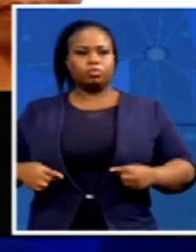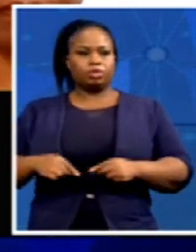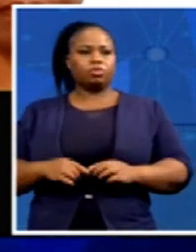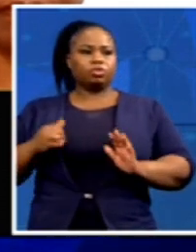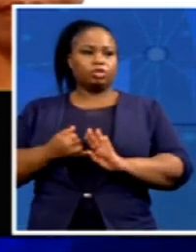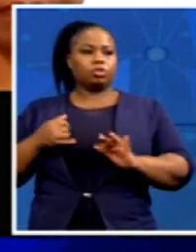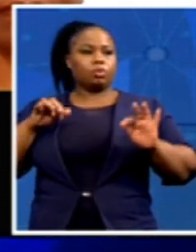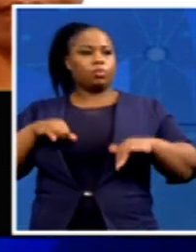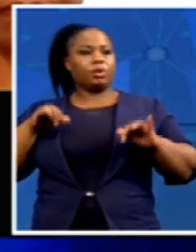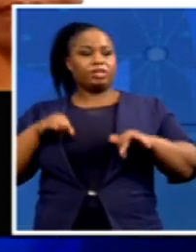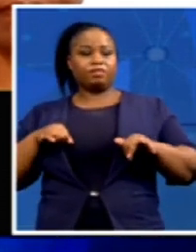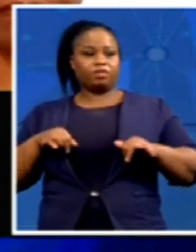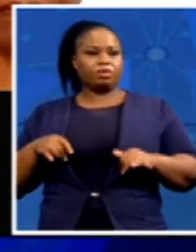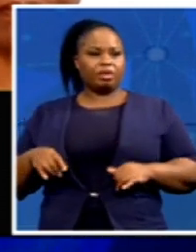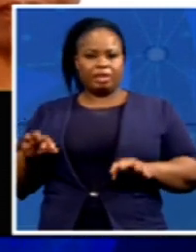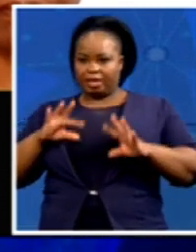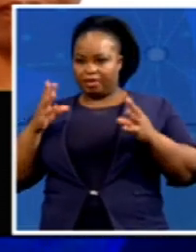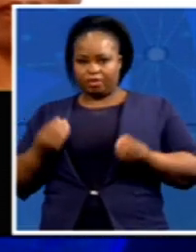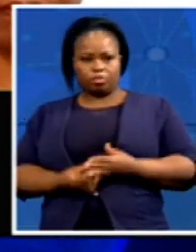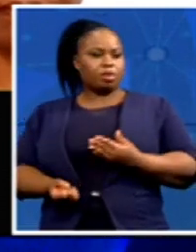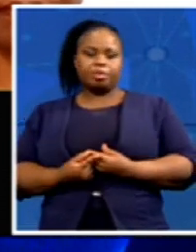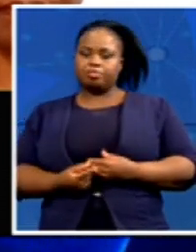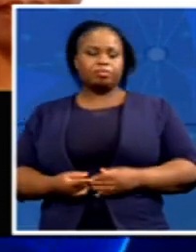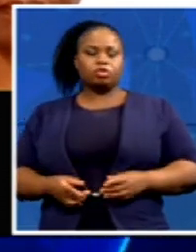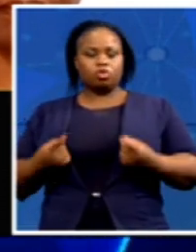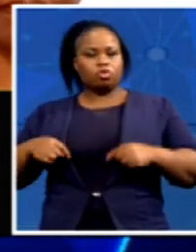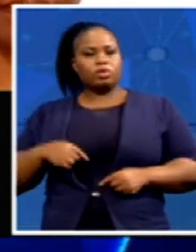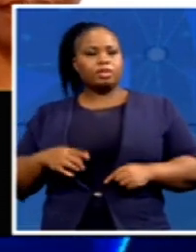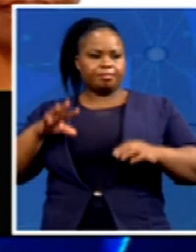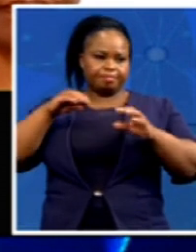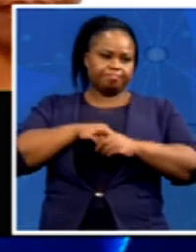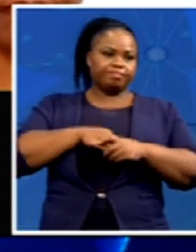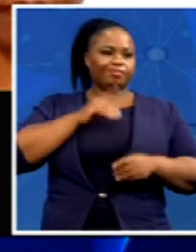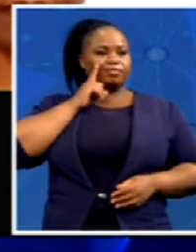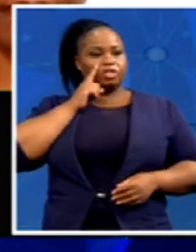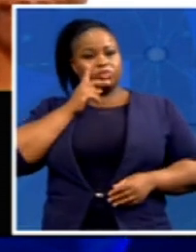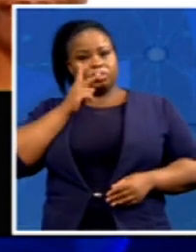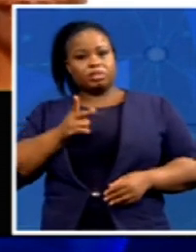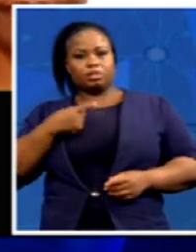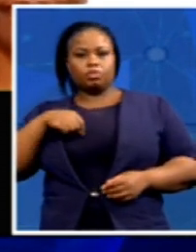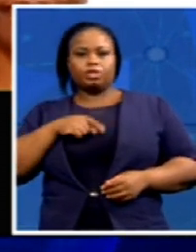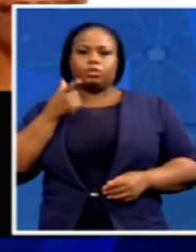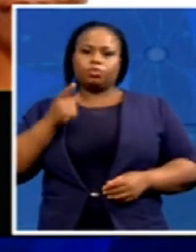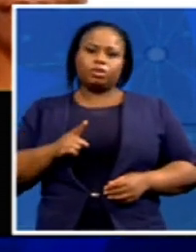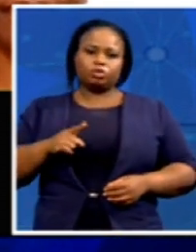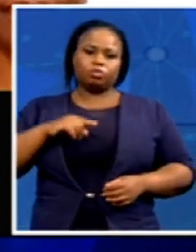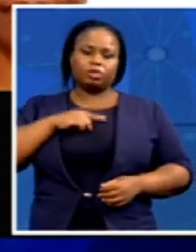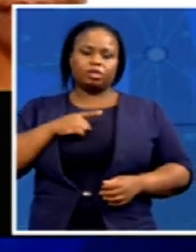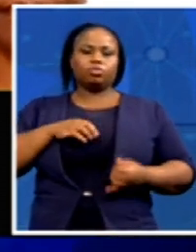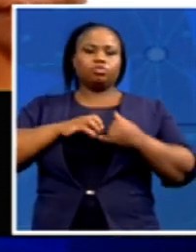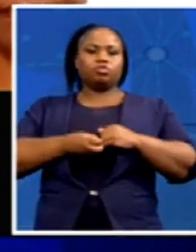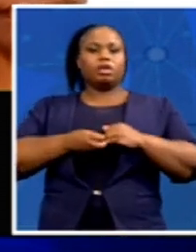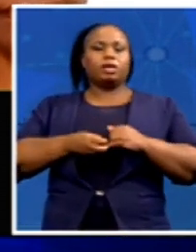actively engaging to see what we can do so that we avoid the inequity and inequality situation that we have observed